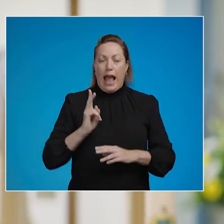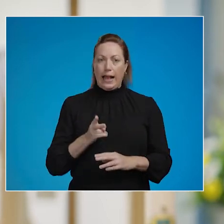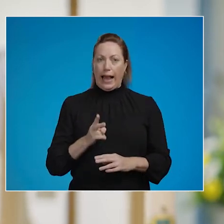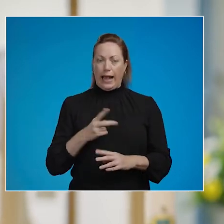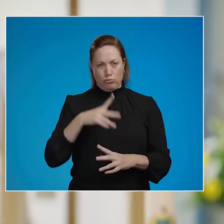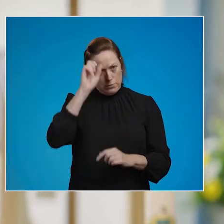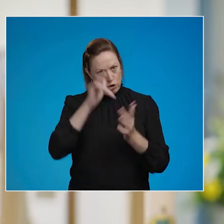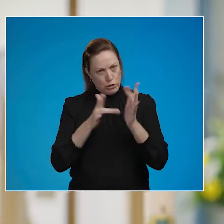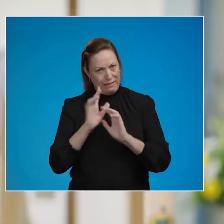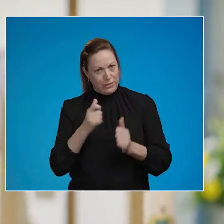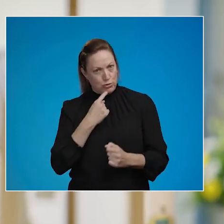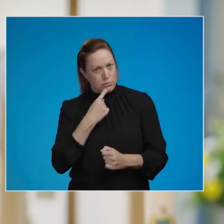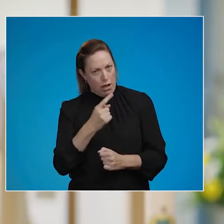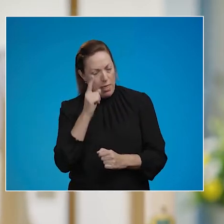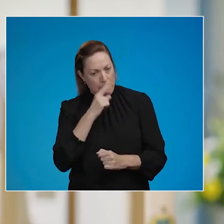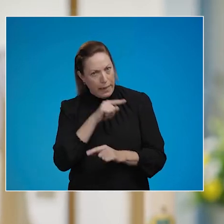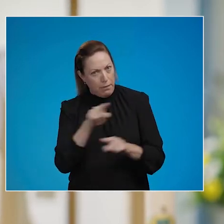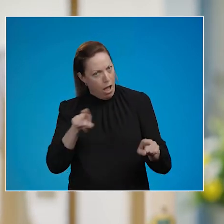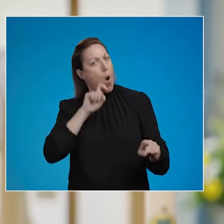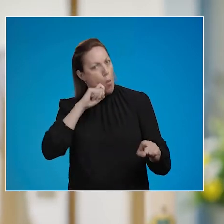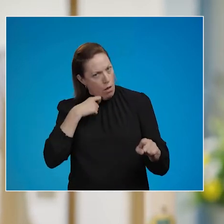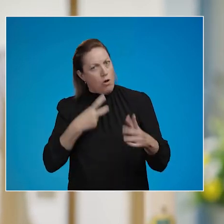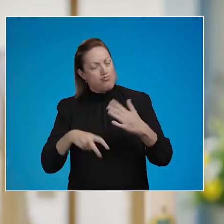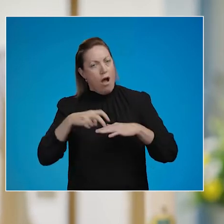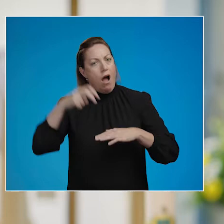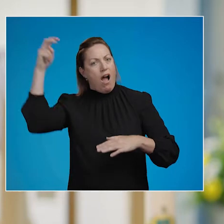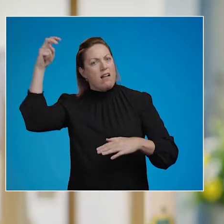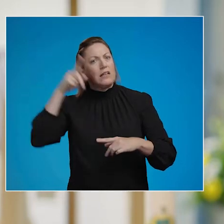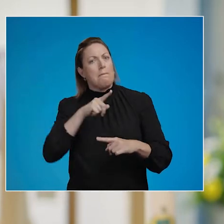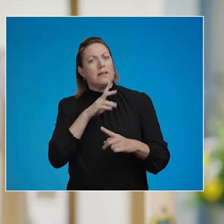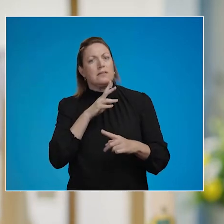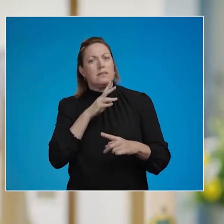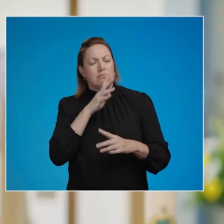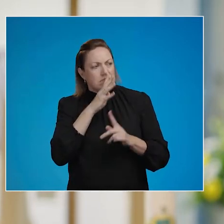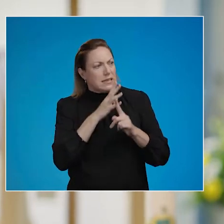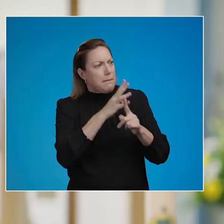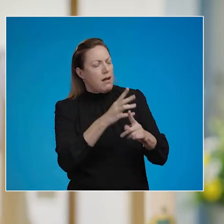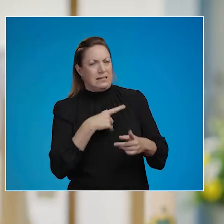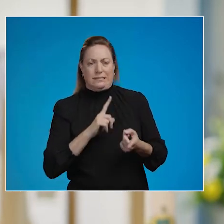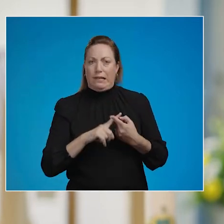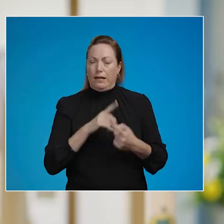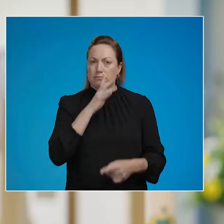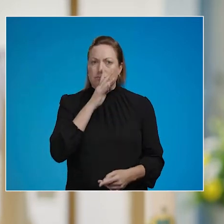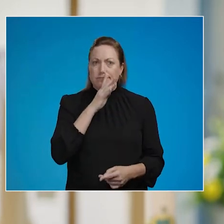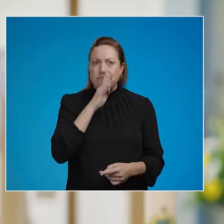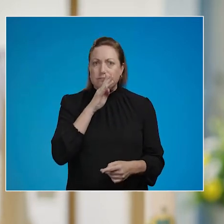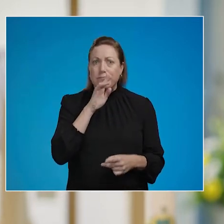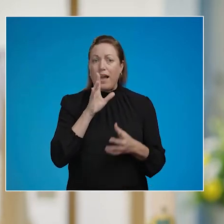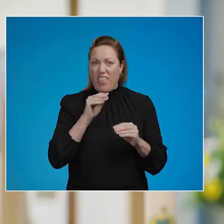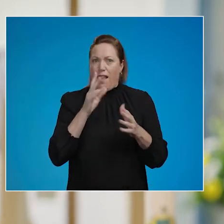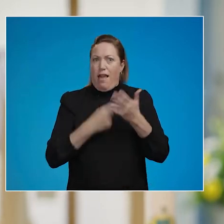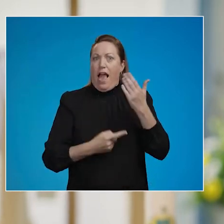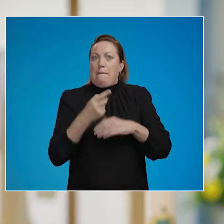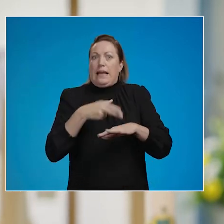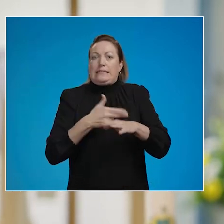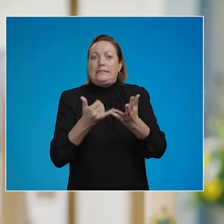that Jesus had told them that after his passion, he would rise again. This was all foreign to them. So here he is now on